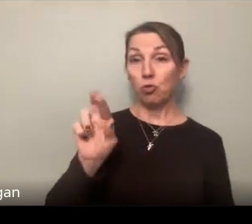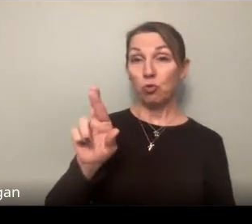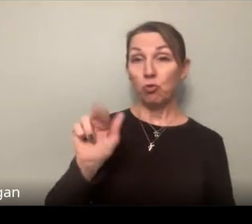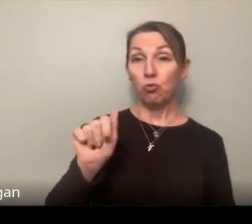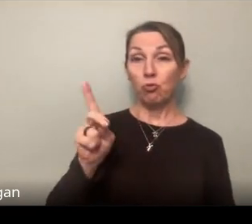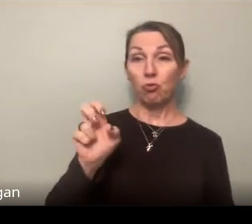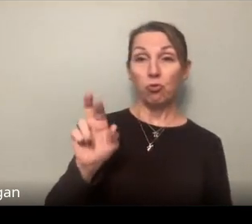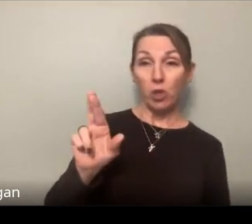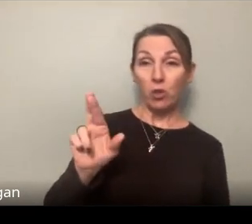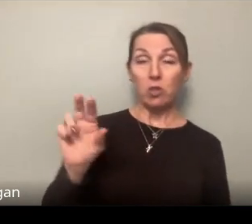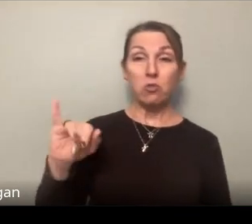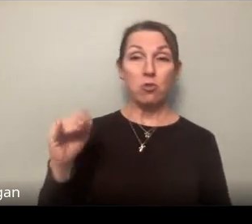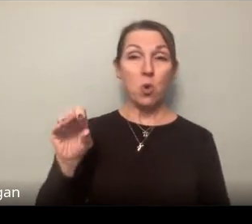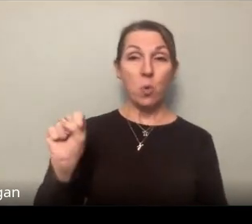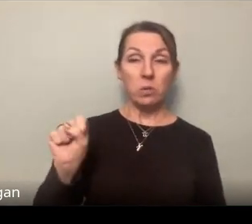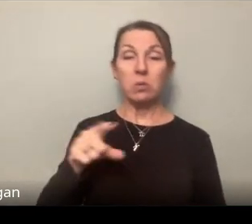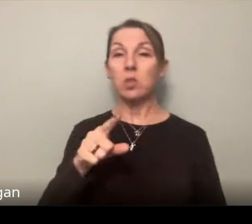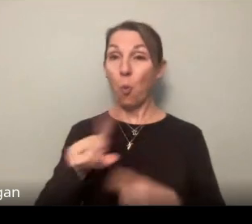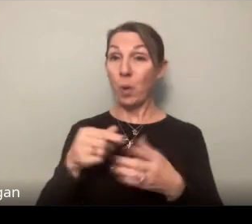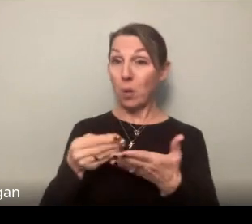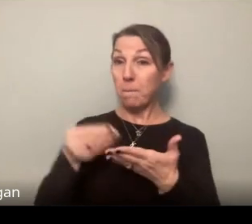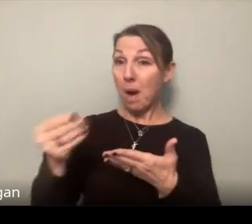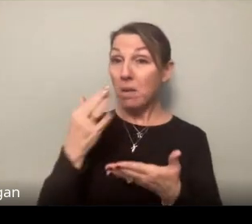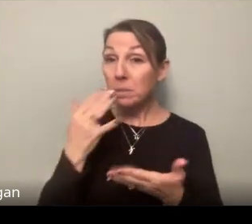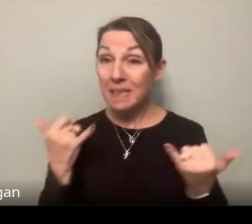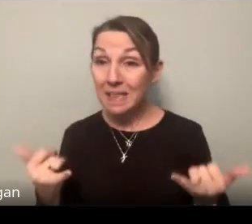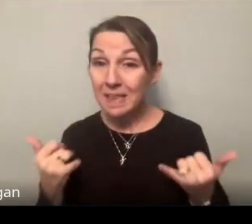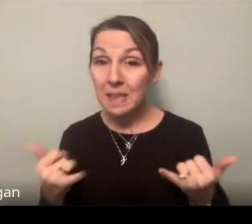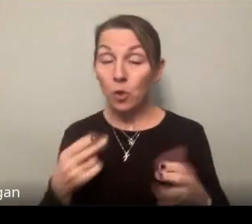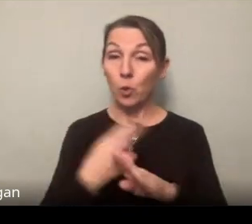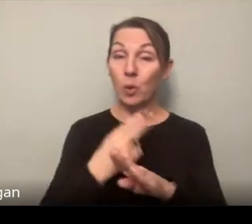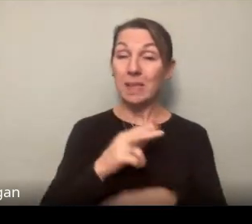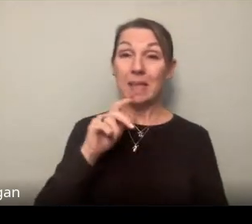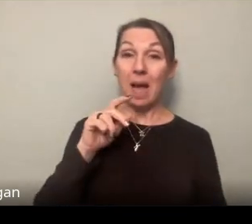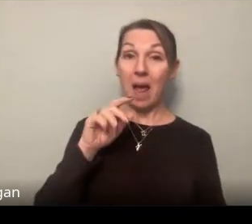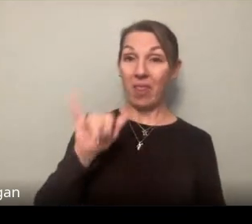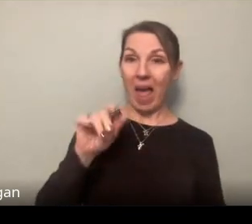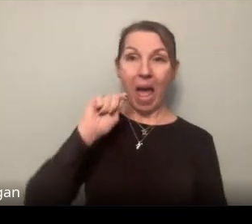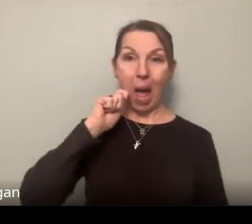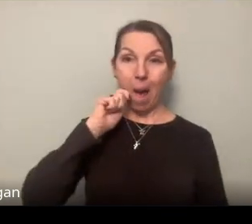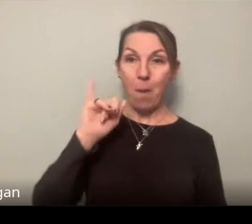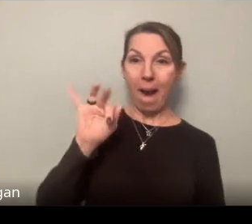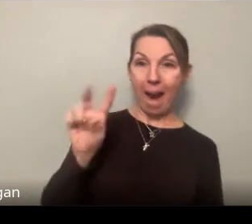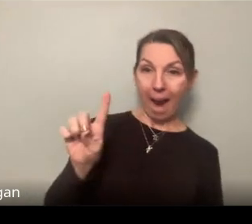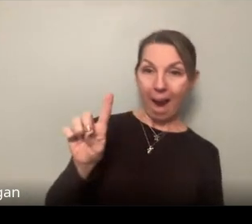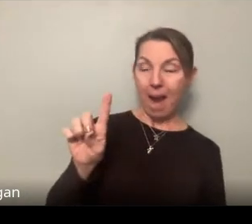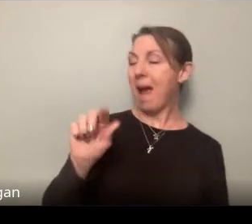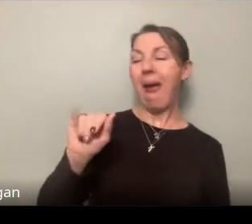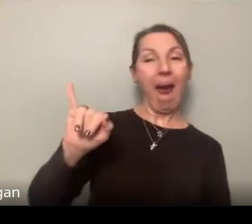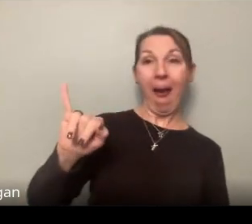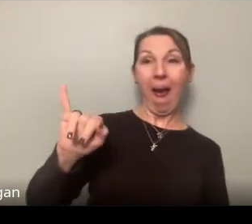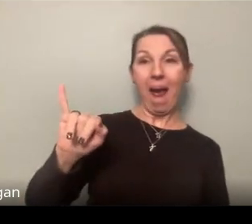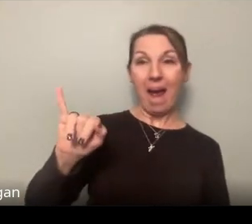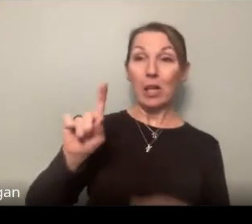go shopping and you pick up a jar of spices or something, you now can use that Apple AI to read the ingredients to see if it's.